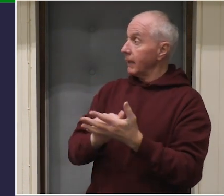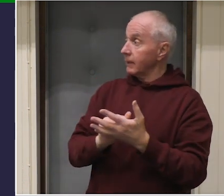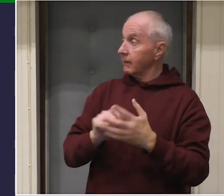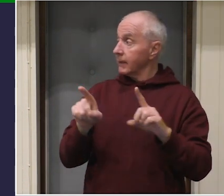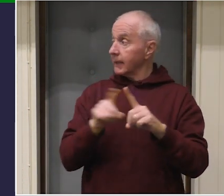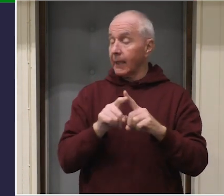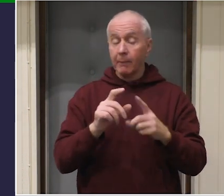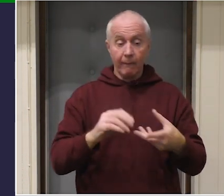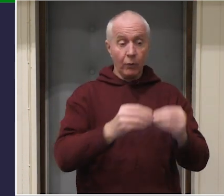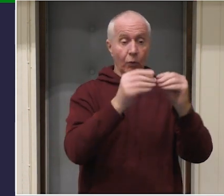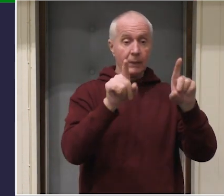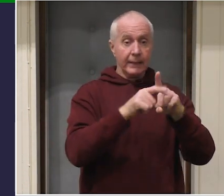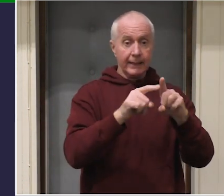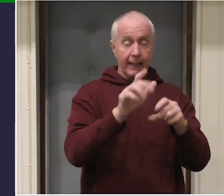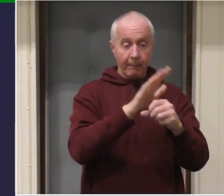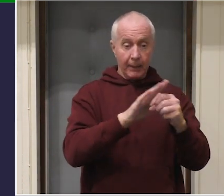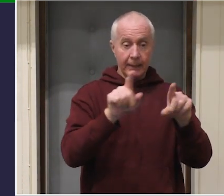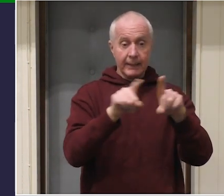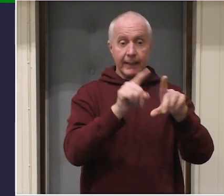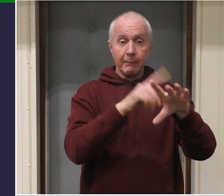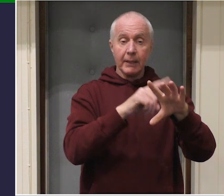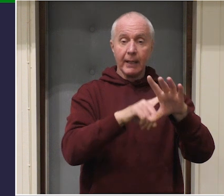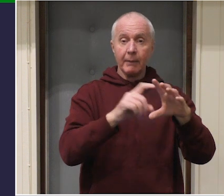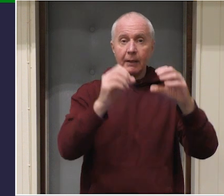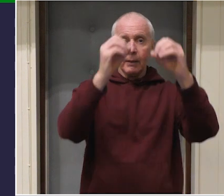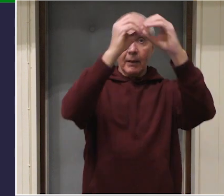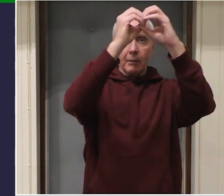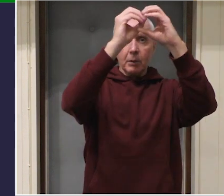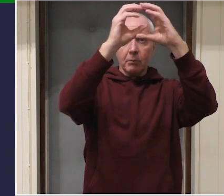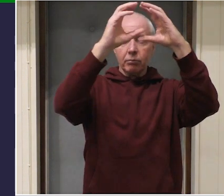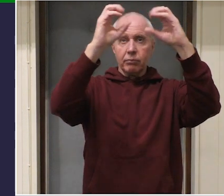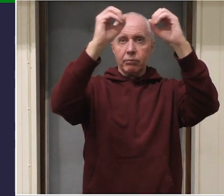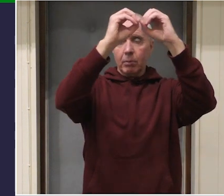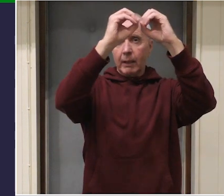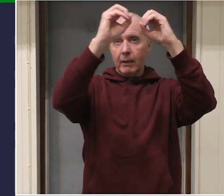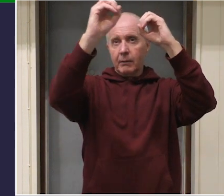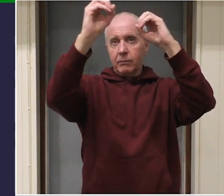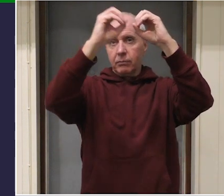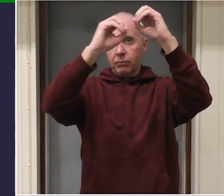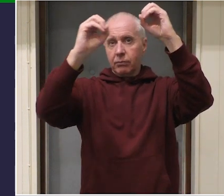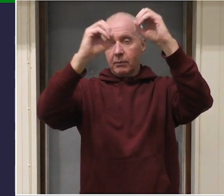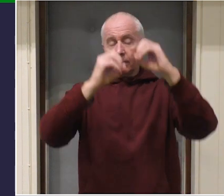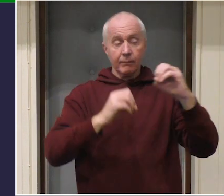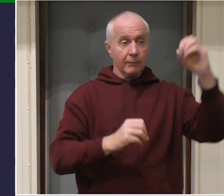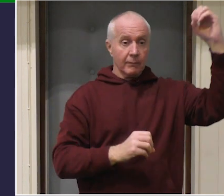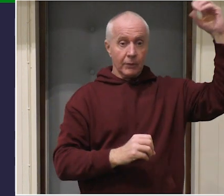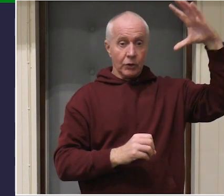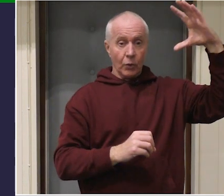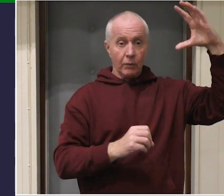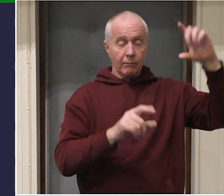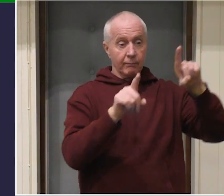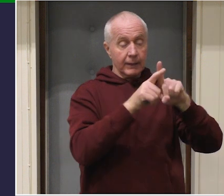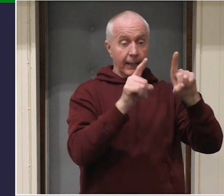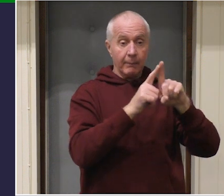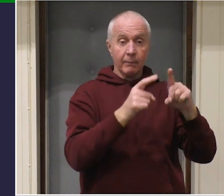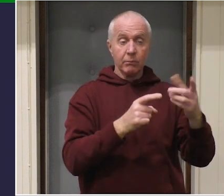place, same time, and they've been together ever since, but they'll gradually drift off and dissipate over time. Our own sun was probably born in the cluster of stars